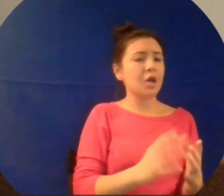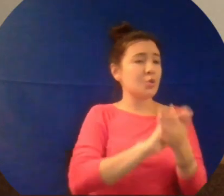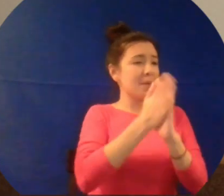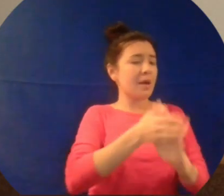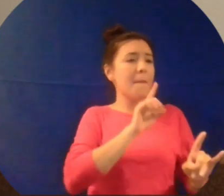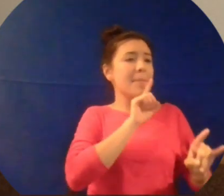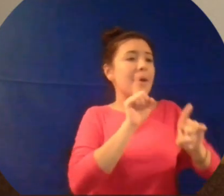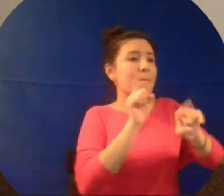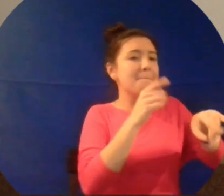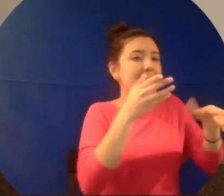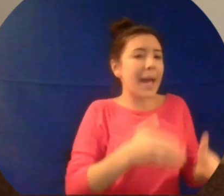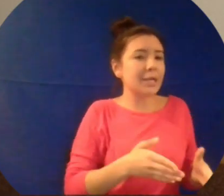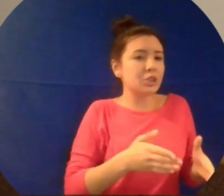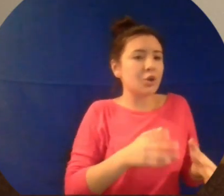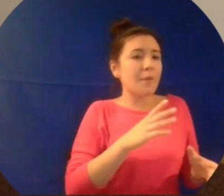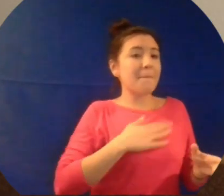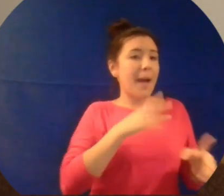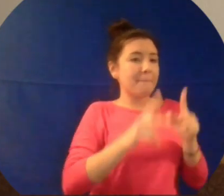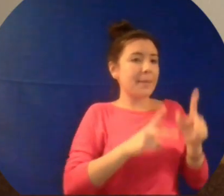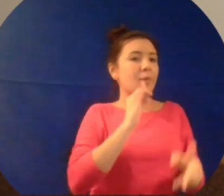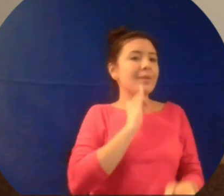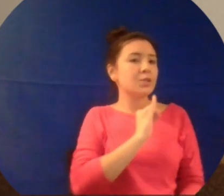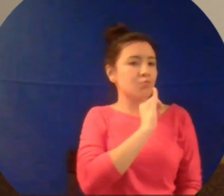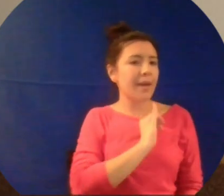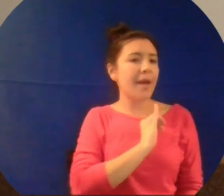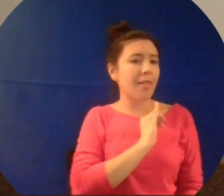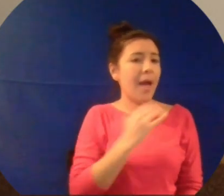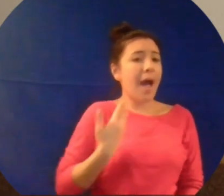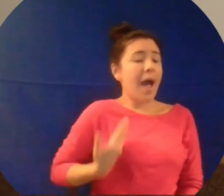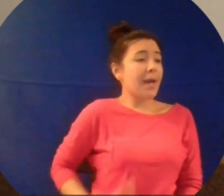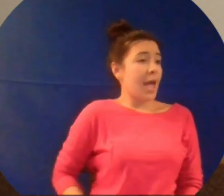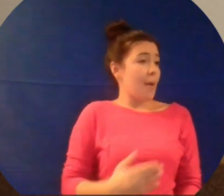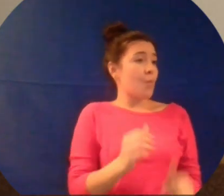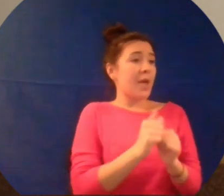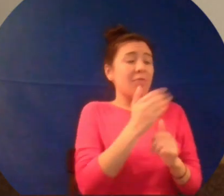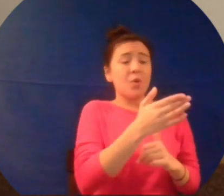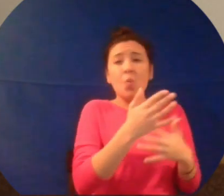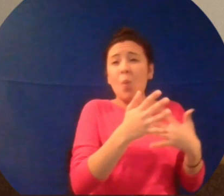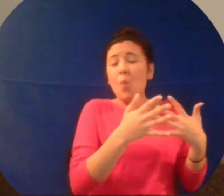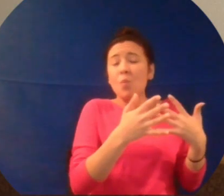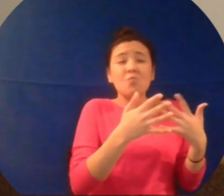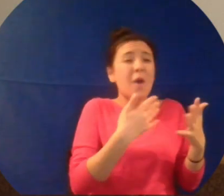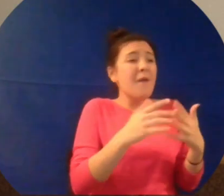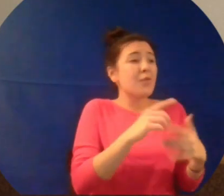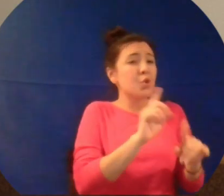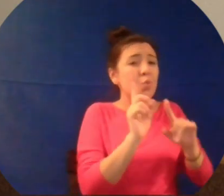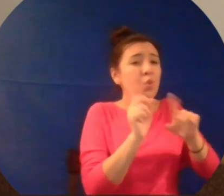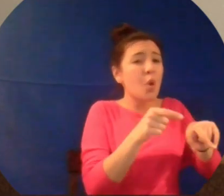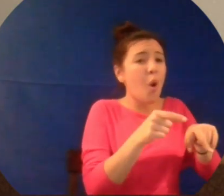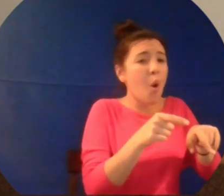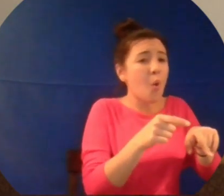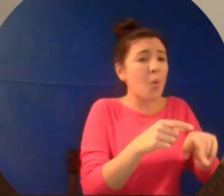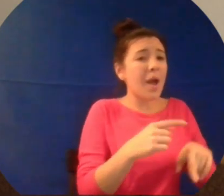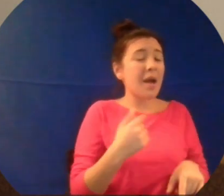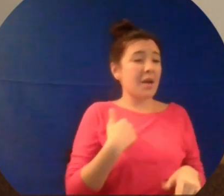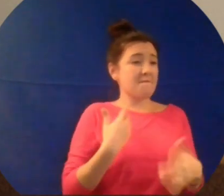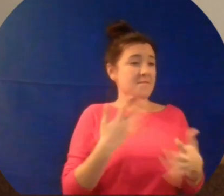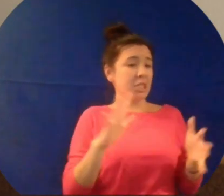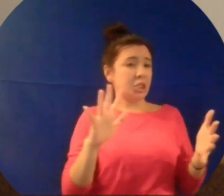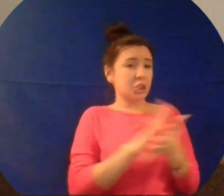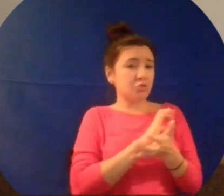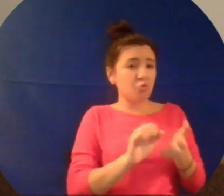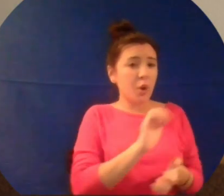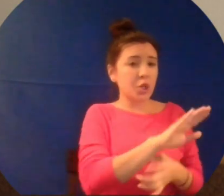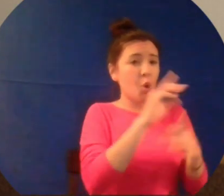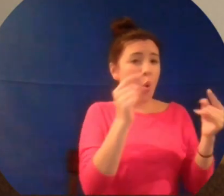commander of my people Israel. I have been with you wherever you went, and I have destroyed all your